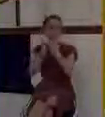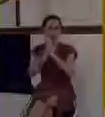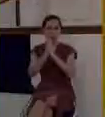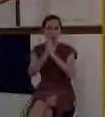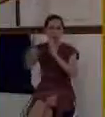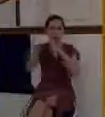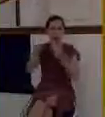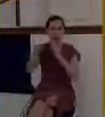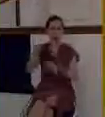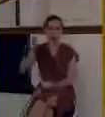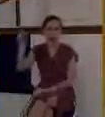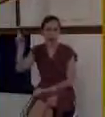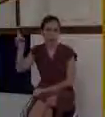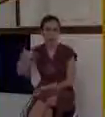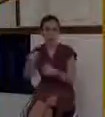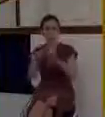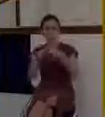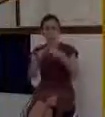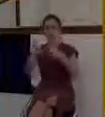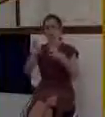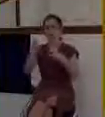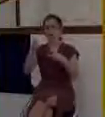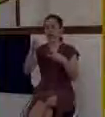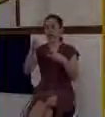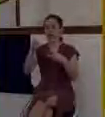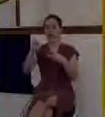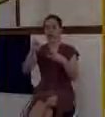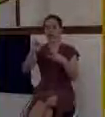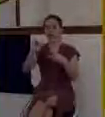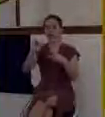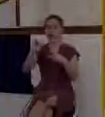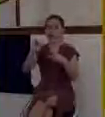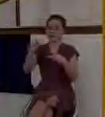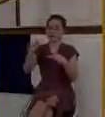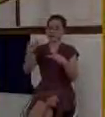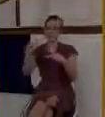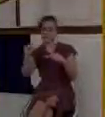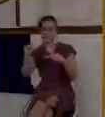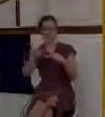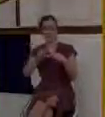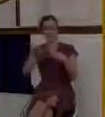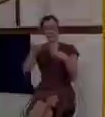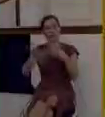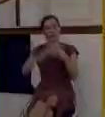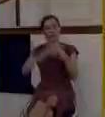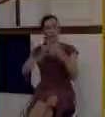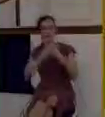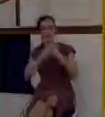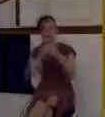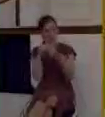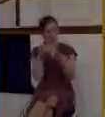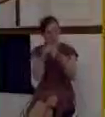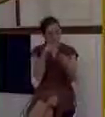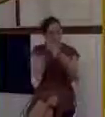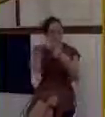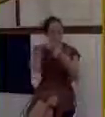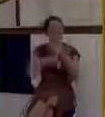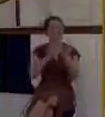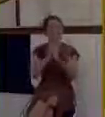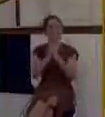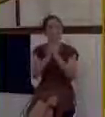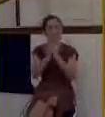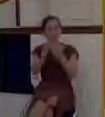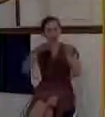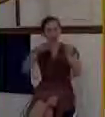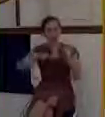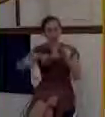Bible exactly what it says. That's why the Bible says, study to show thyself approved unto God, a